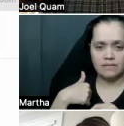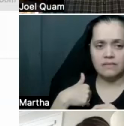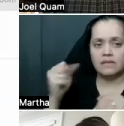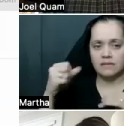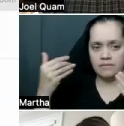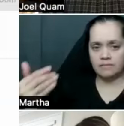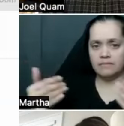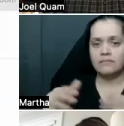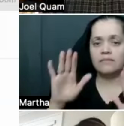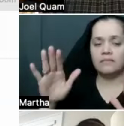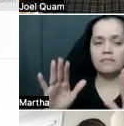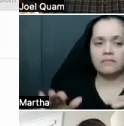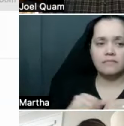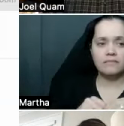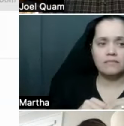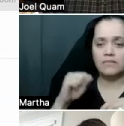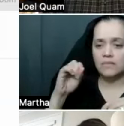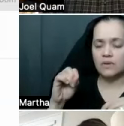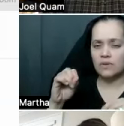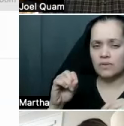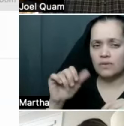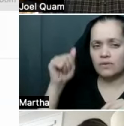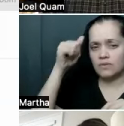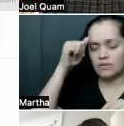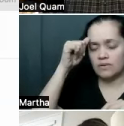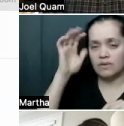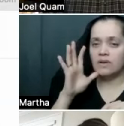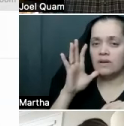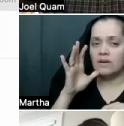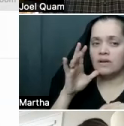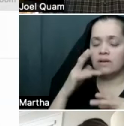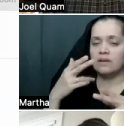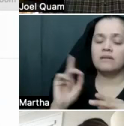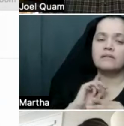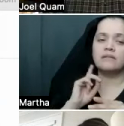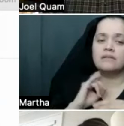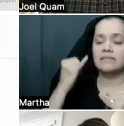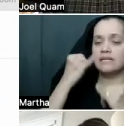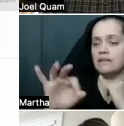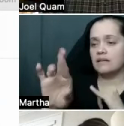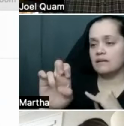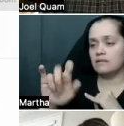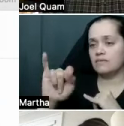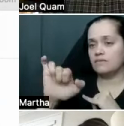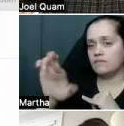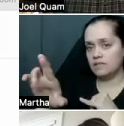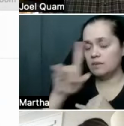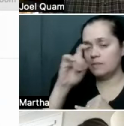Yes. Awesome. So Alaska, its nickname is the last frontier because of its landscape and